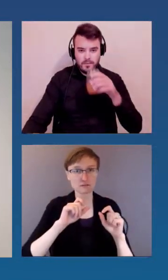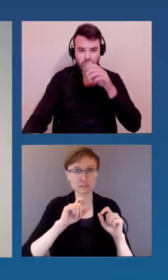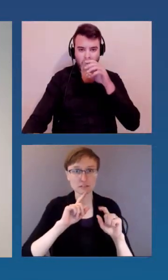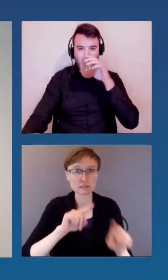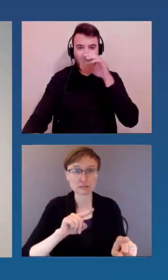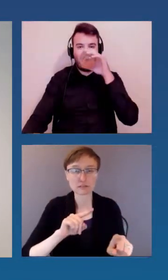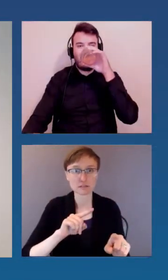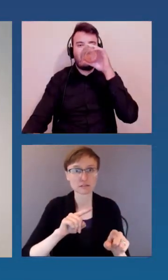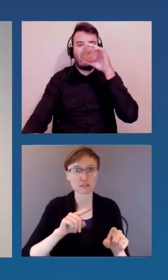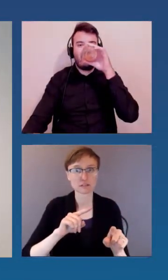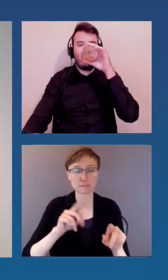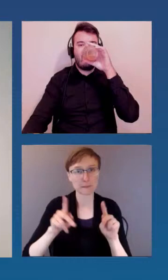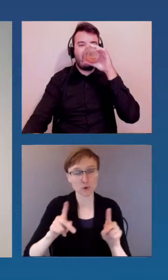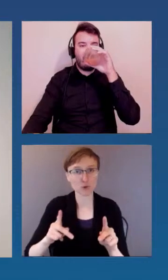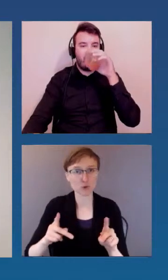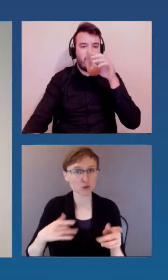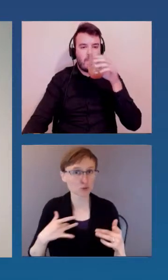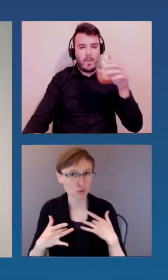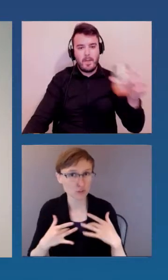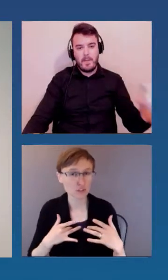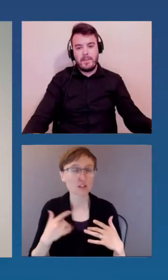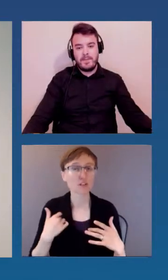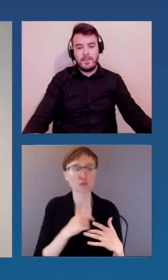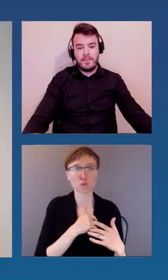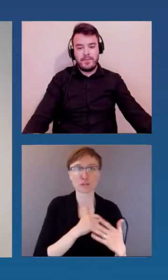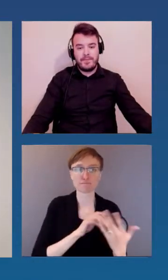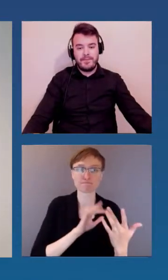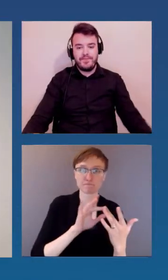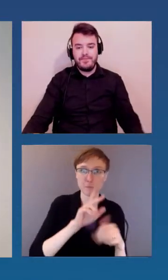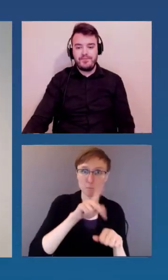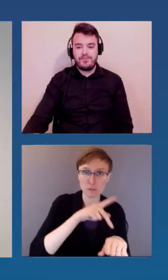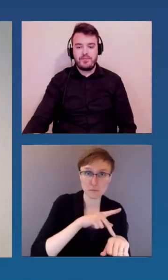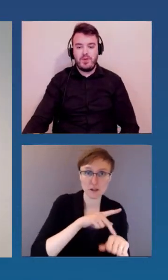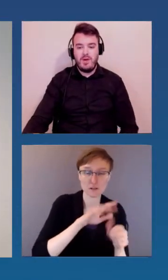That is really the foundation. That is one of the most important things to stop the virus from